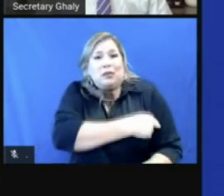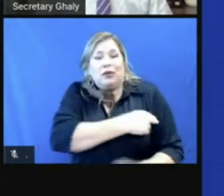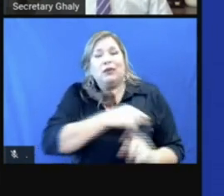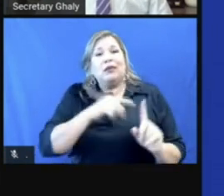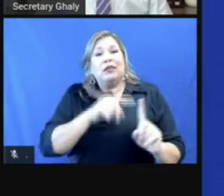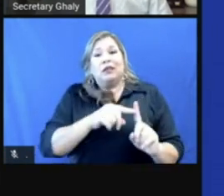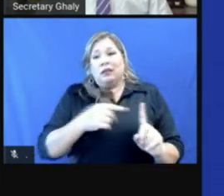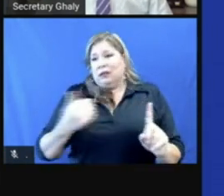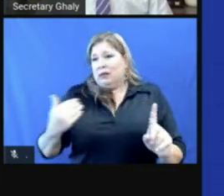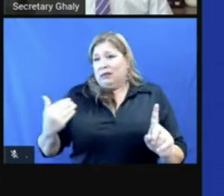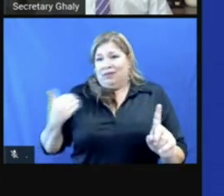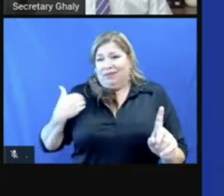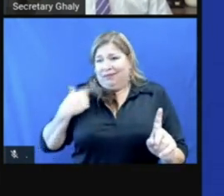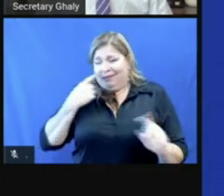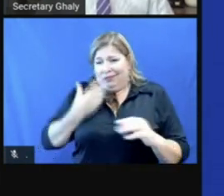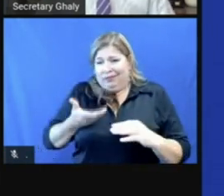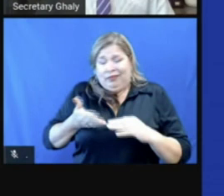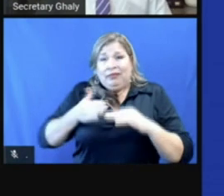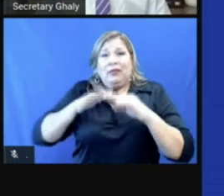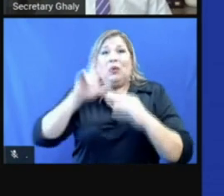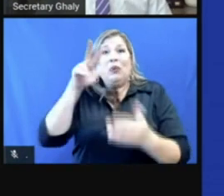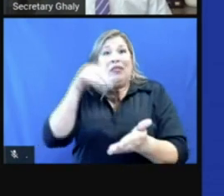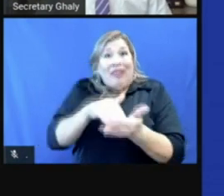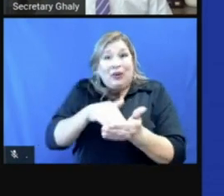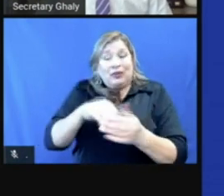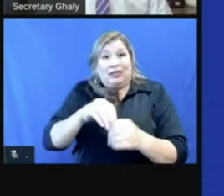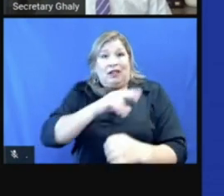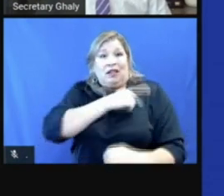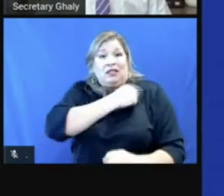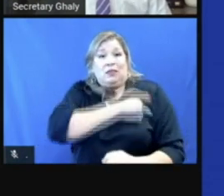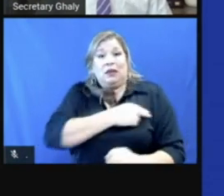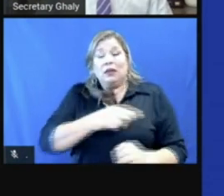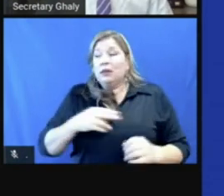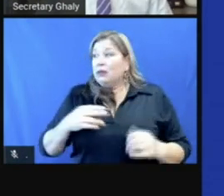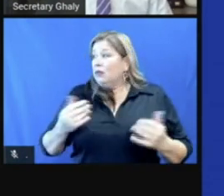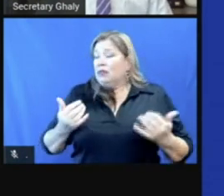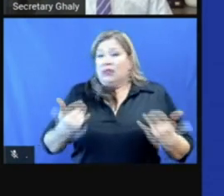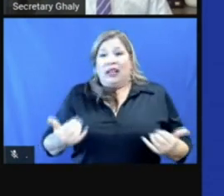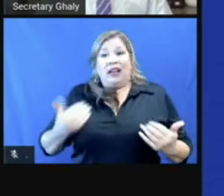in the hospital across the state. Today, over